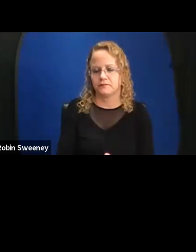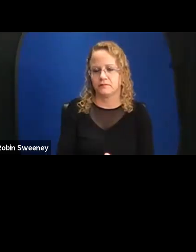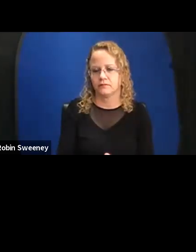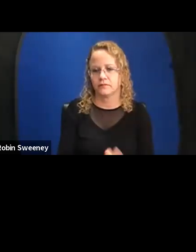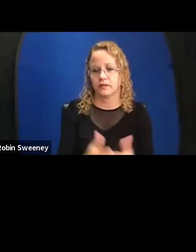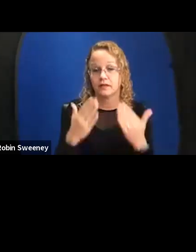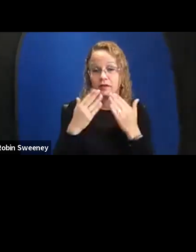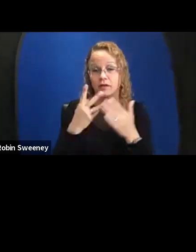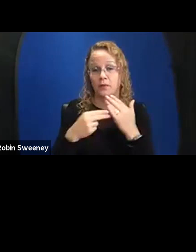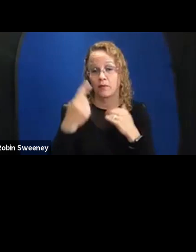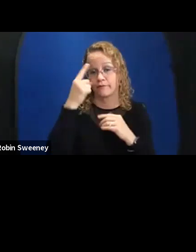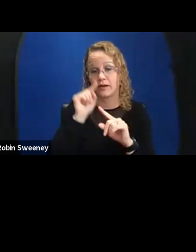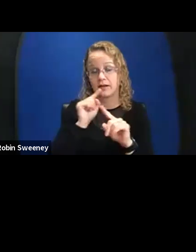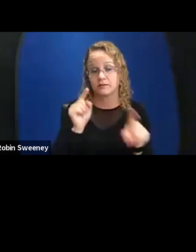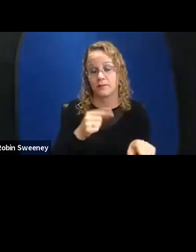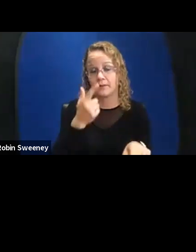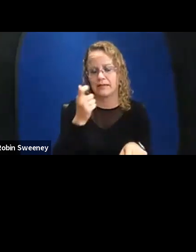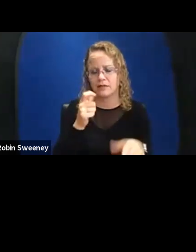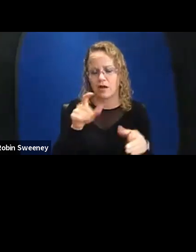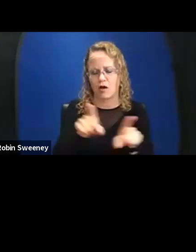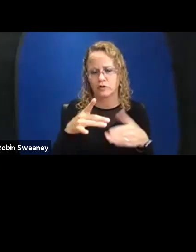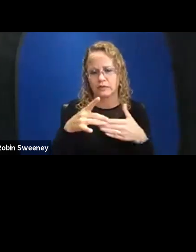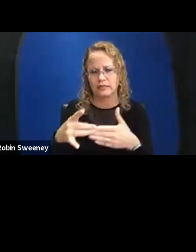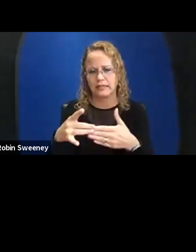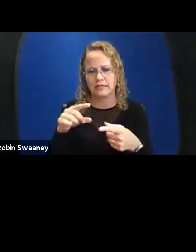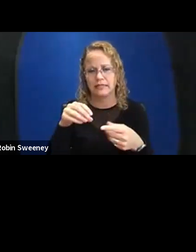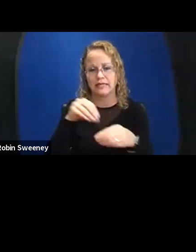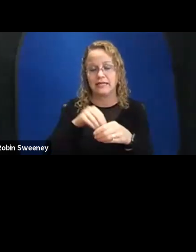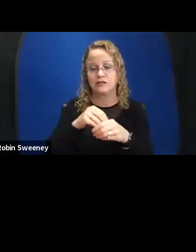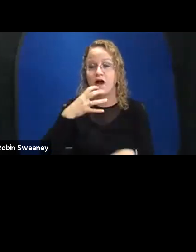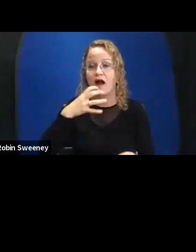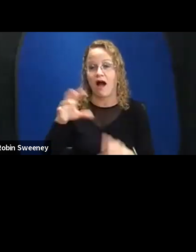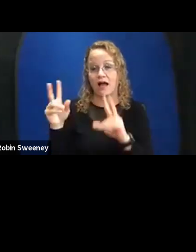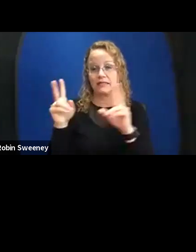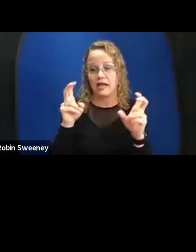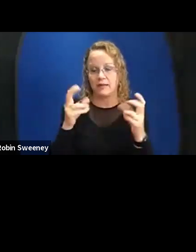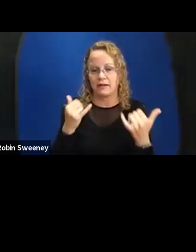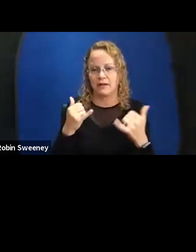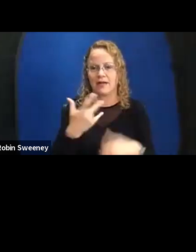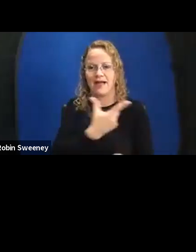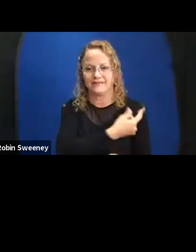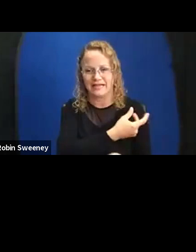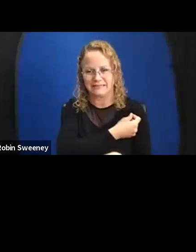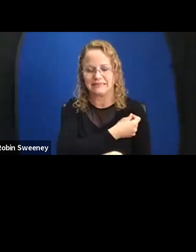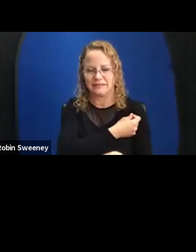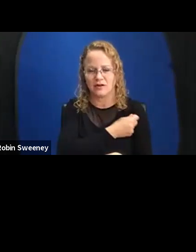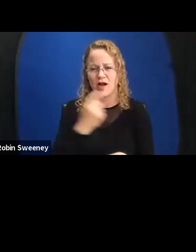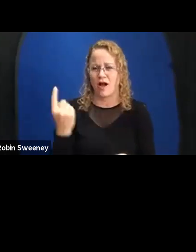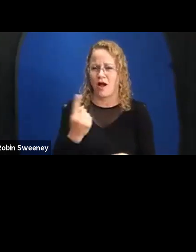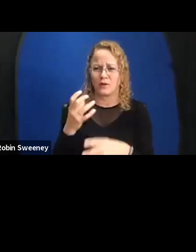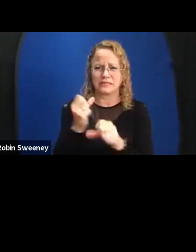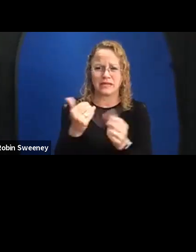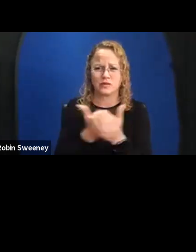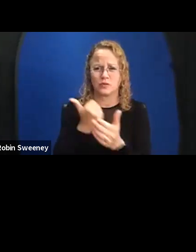Thank you both for those answers, because it's also leading into kind of the hot topic that's currently going on, the vaccine, because we're always getting new